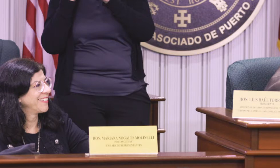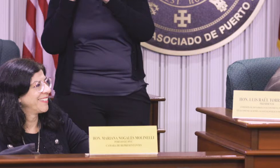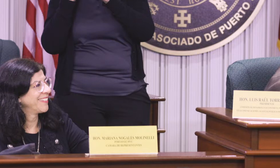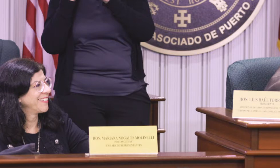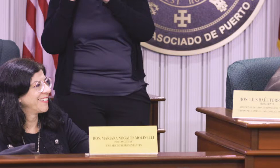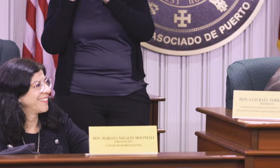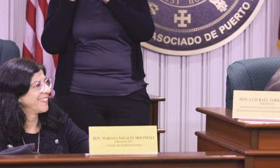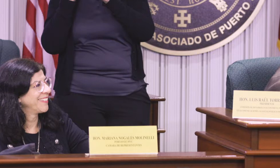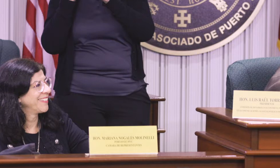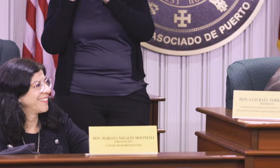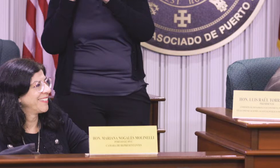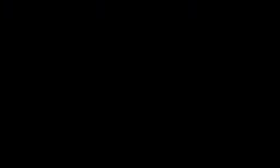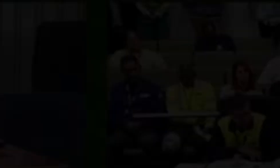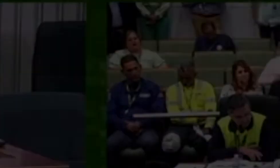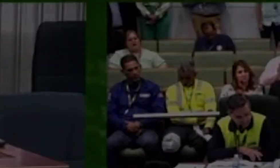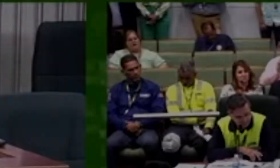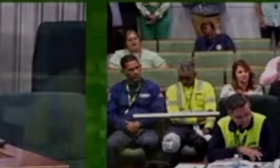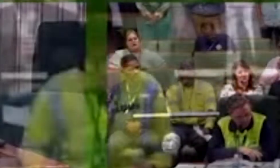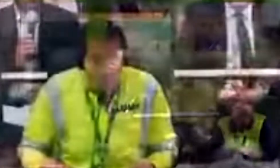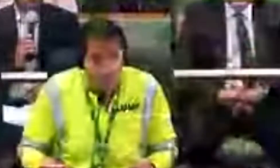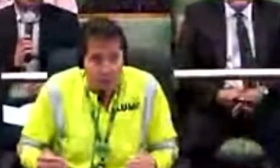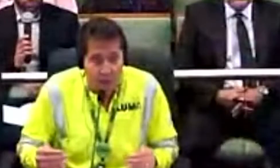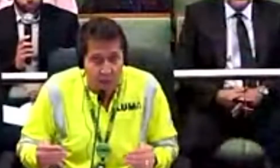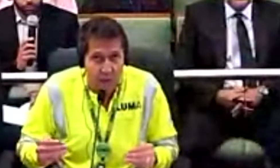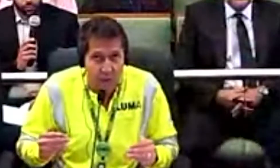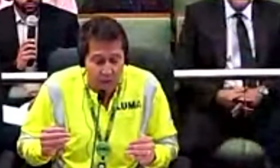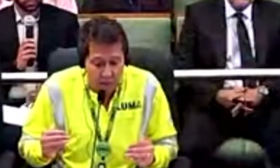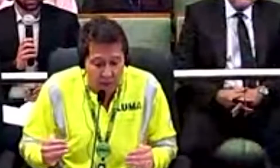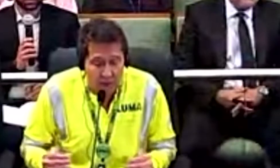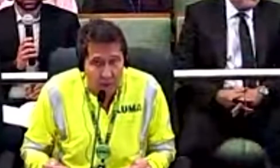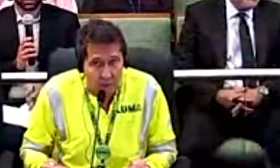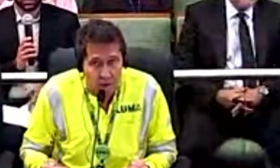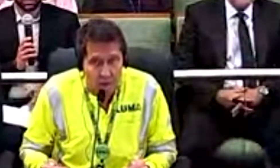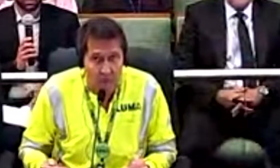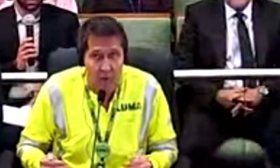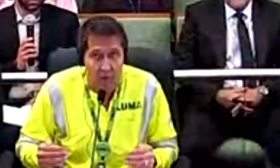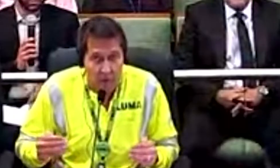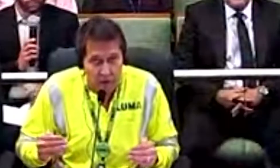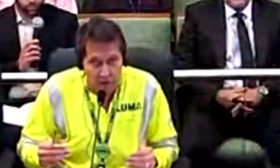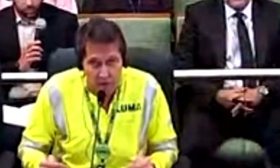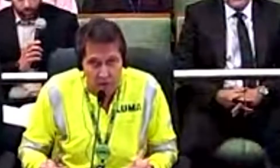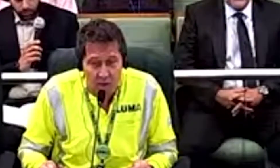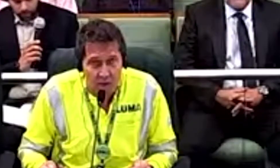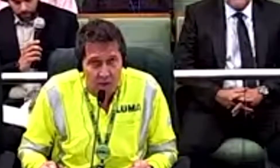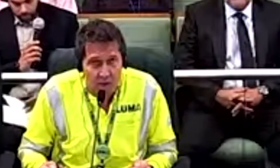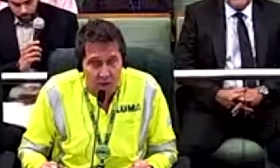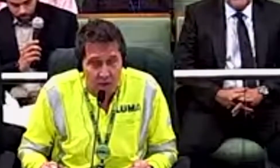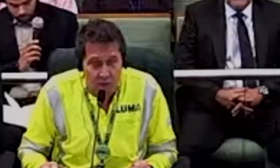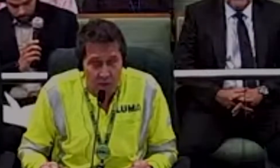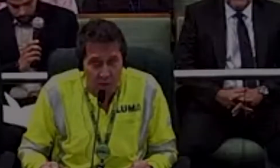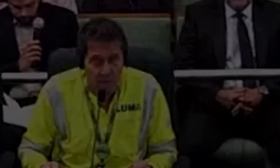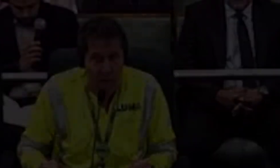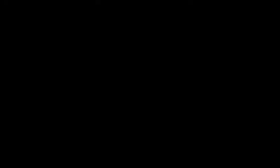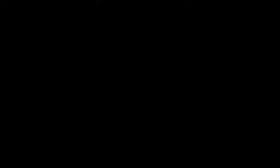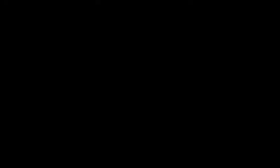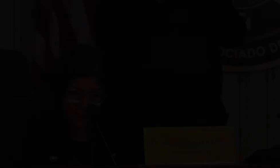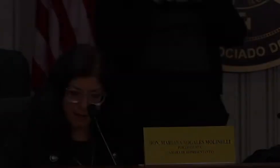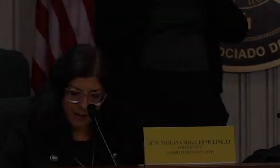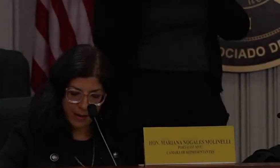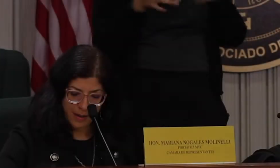fue su desayuno esta mañana? There was a hurricane, category 1, 30 inches of